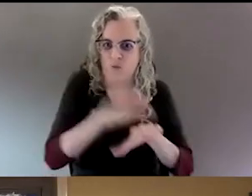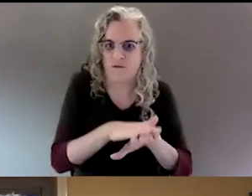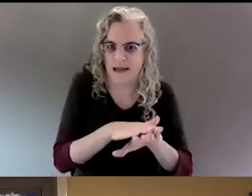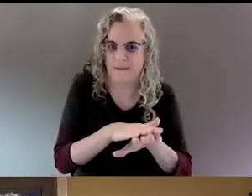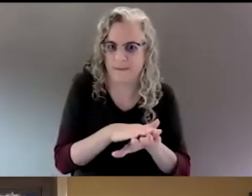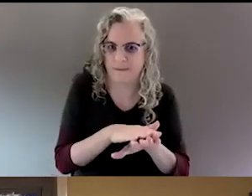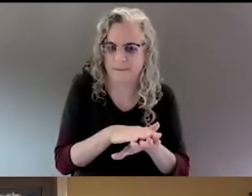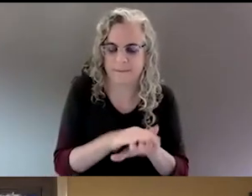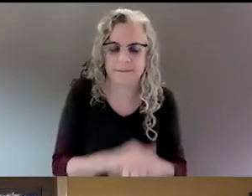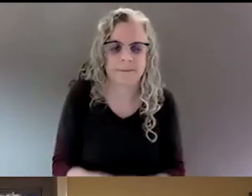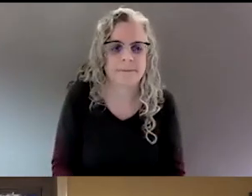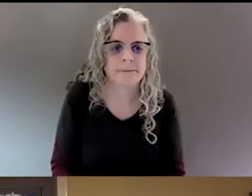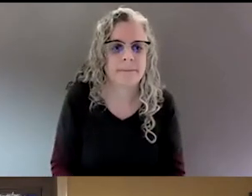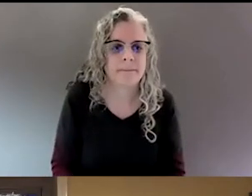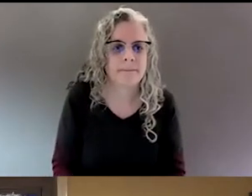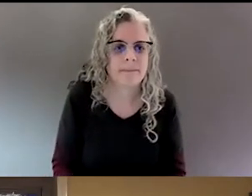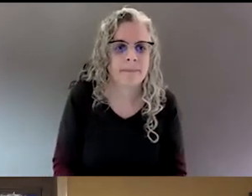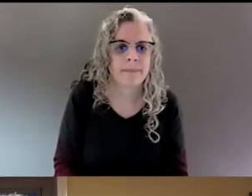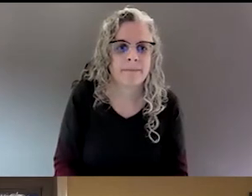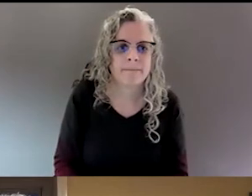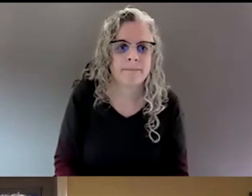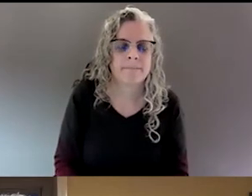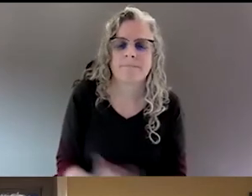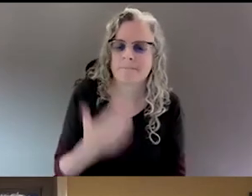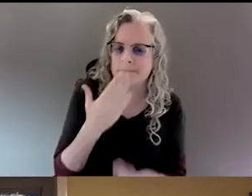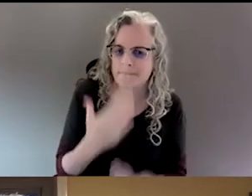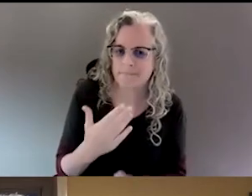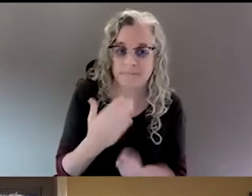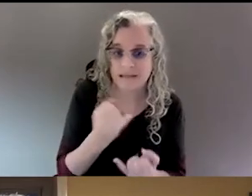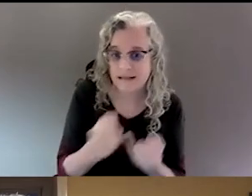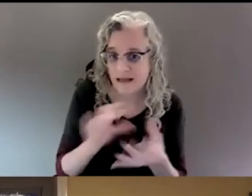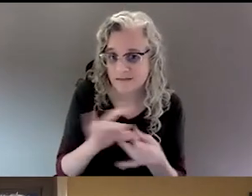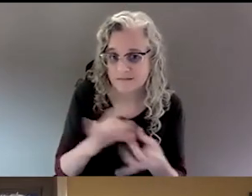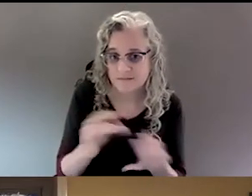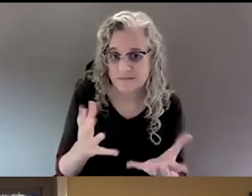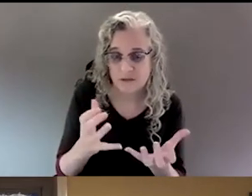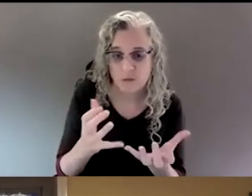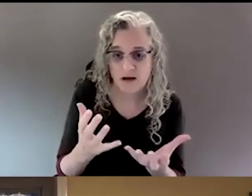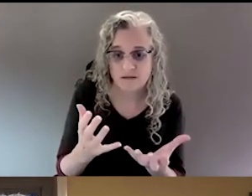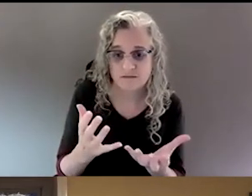Thank you so much. Are there any parting words you'd like to share with us going forward?